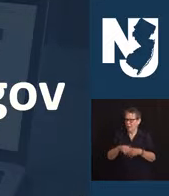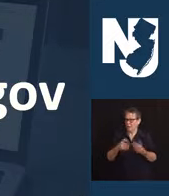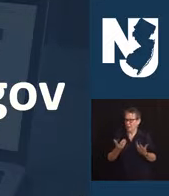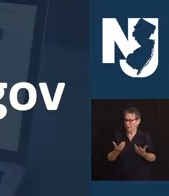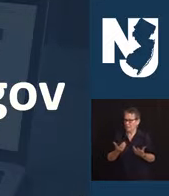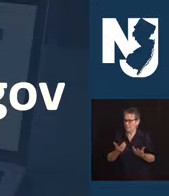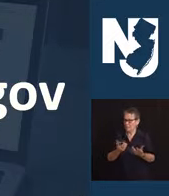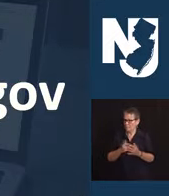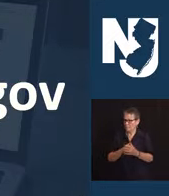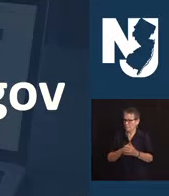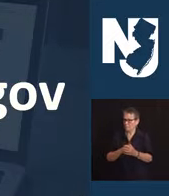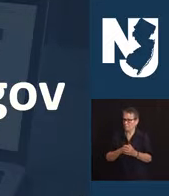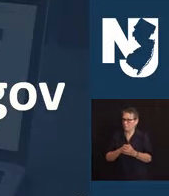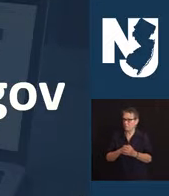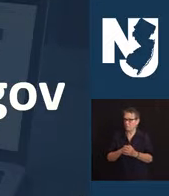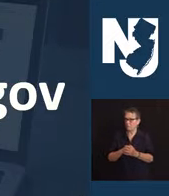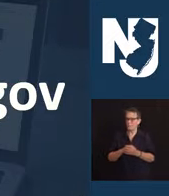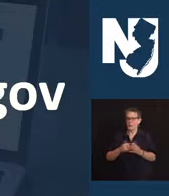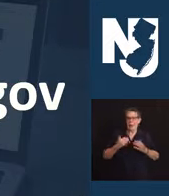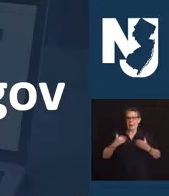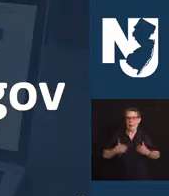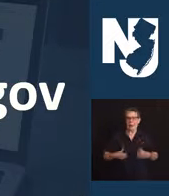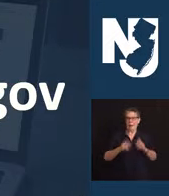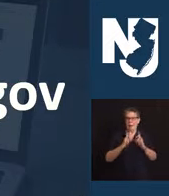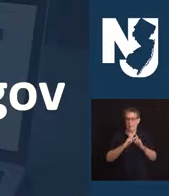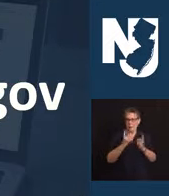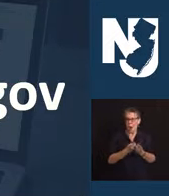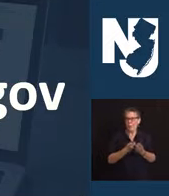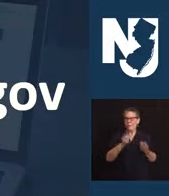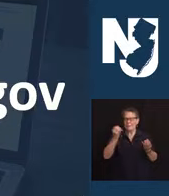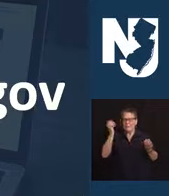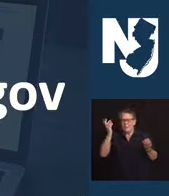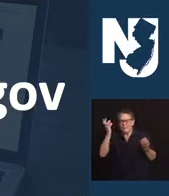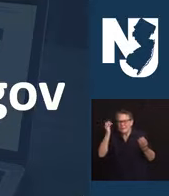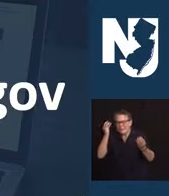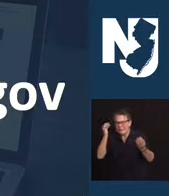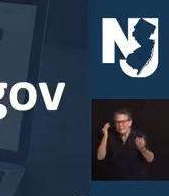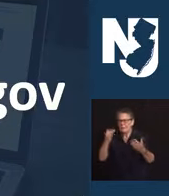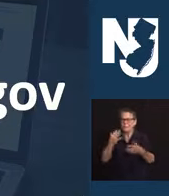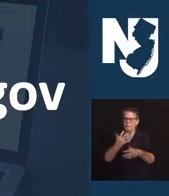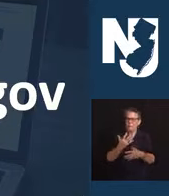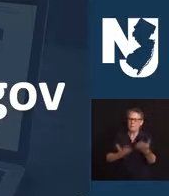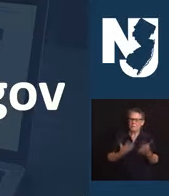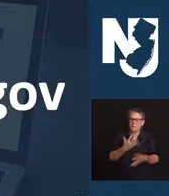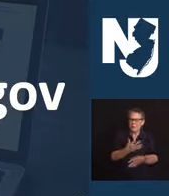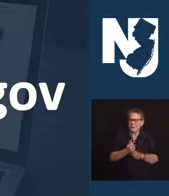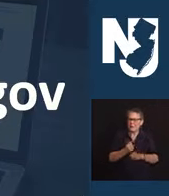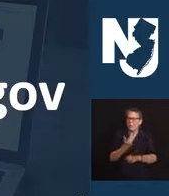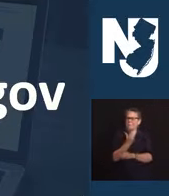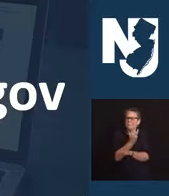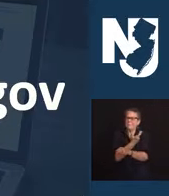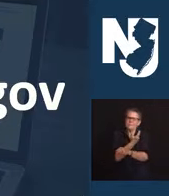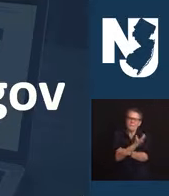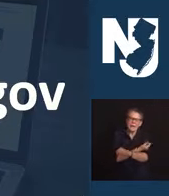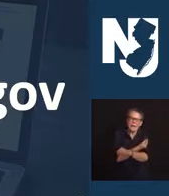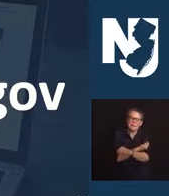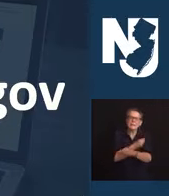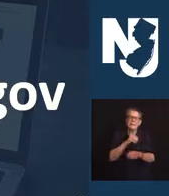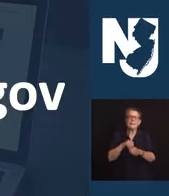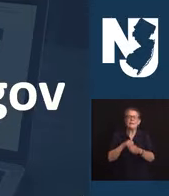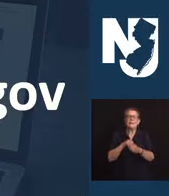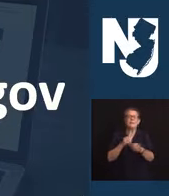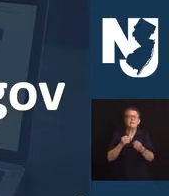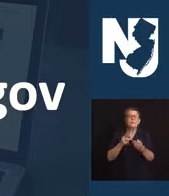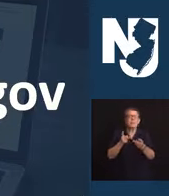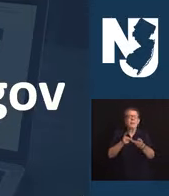ensure that adolescents who are eligible to be vaccinated receive their doses in an environment that is comforting and accessible, whether